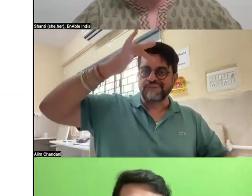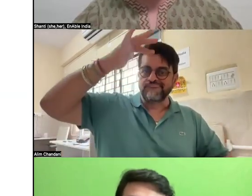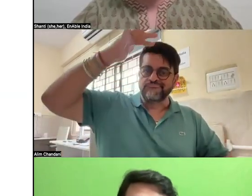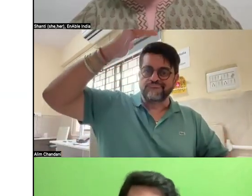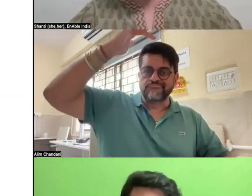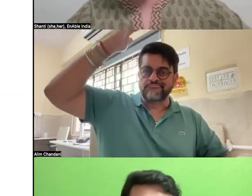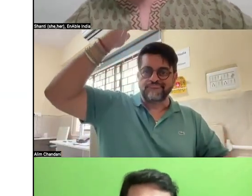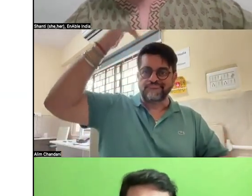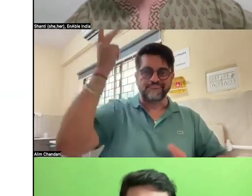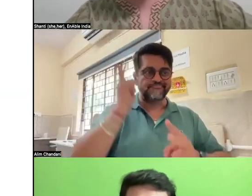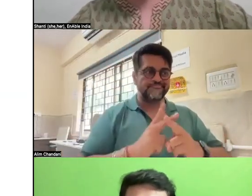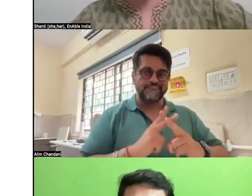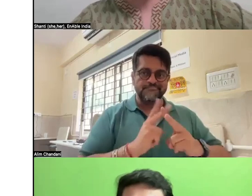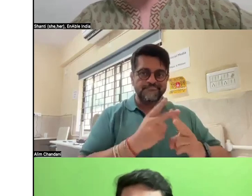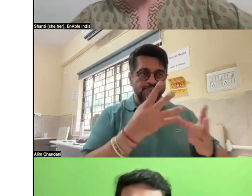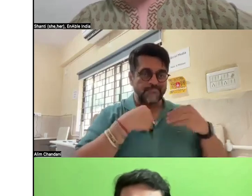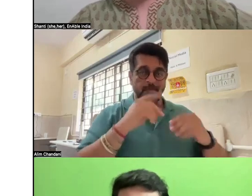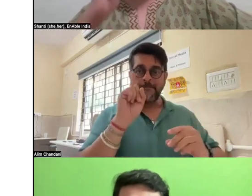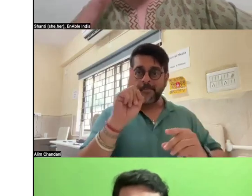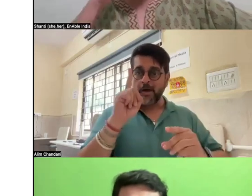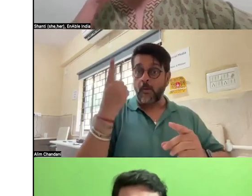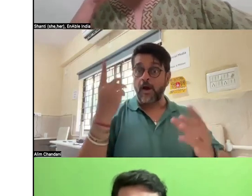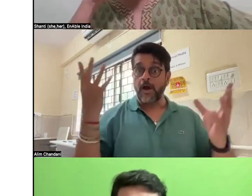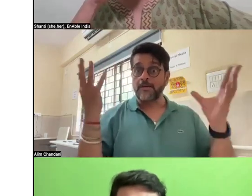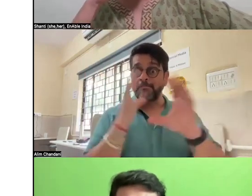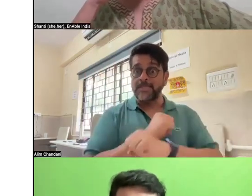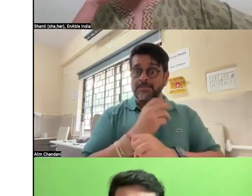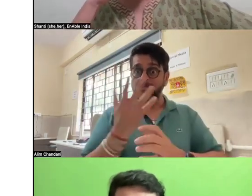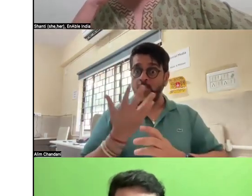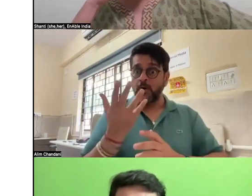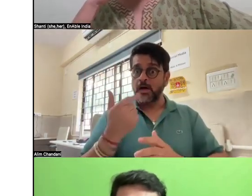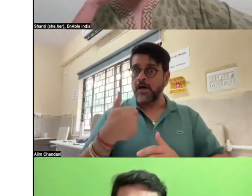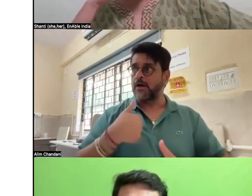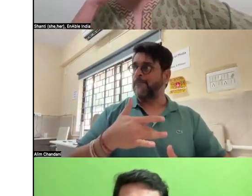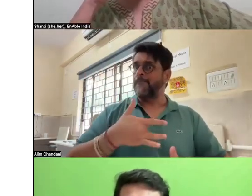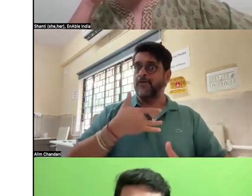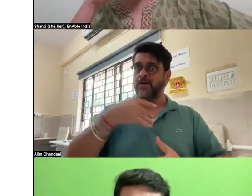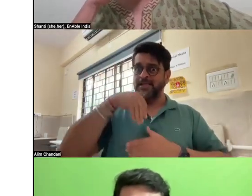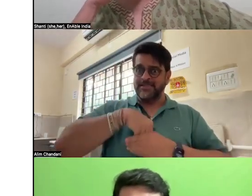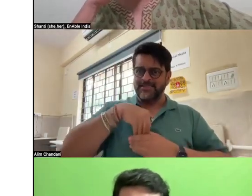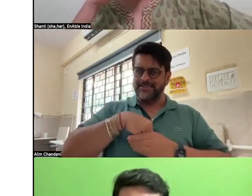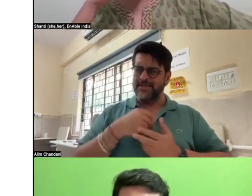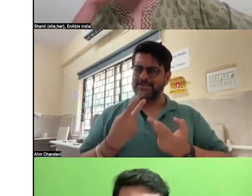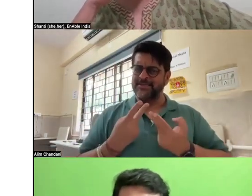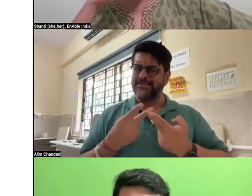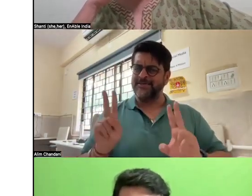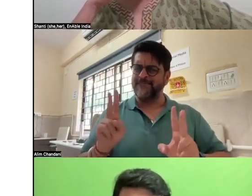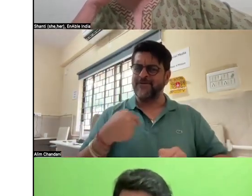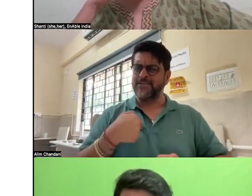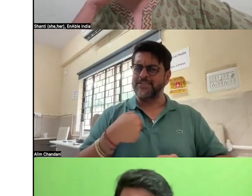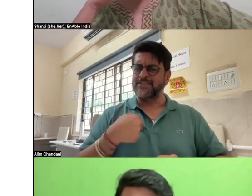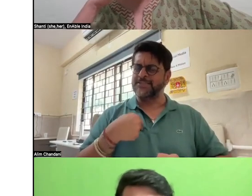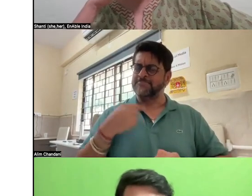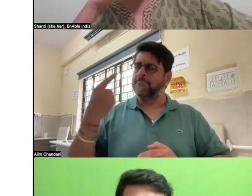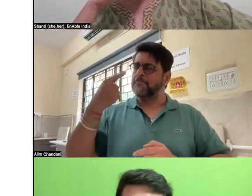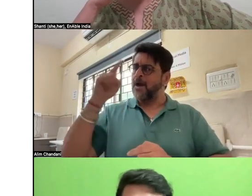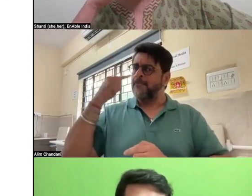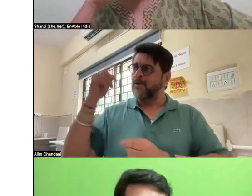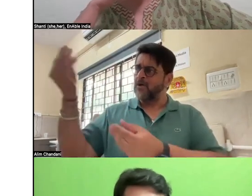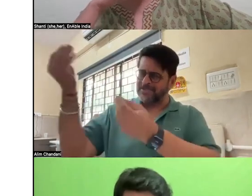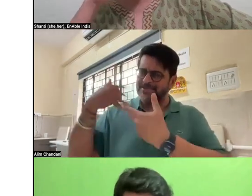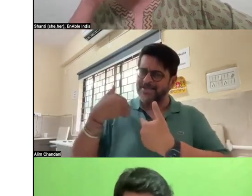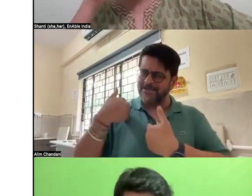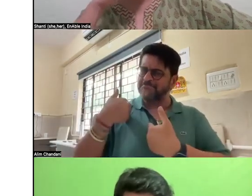to be integrated well in a hearing world, in a mainstream world. So that's how I grew up. But internally, I always